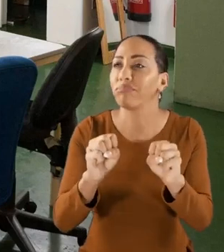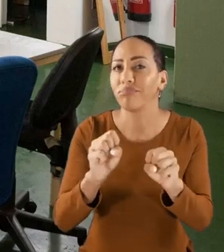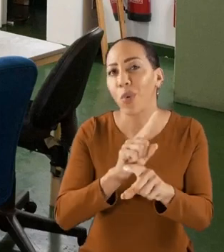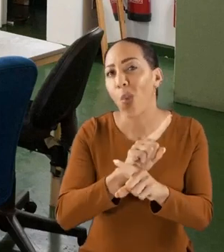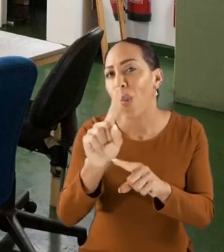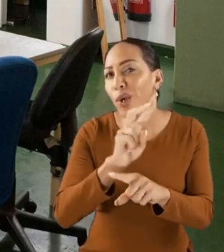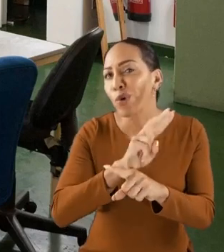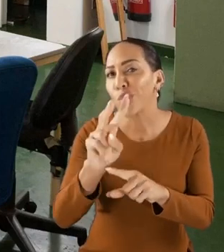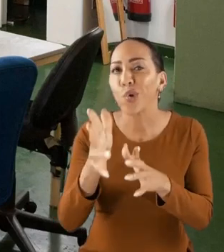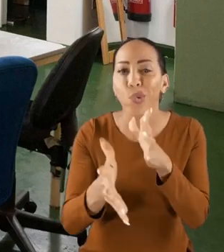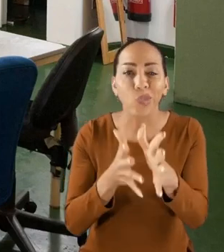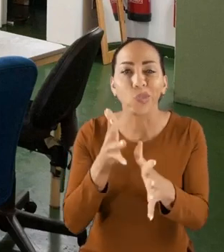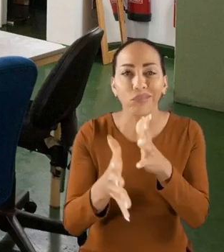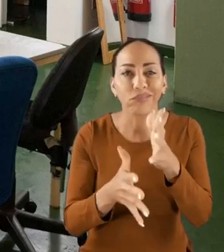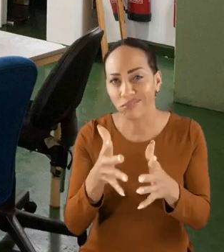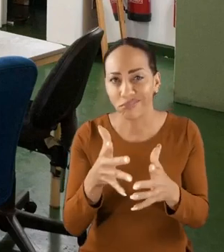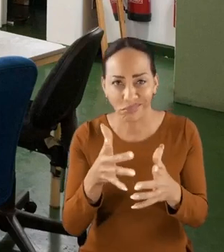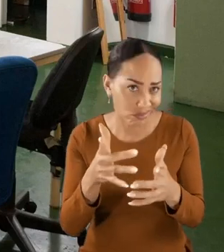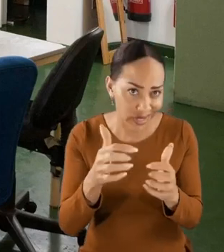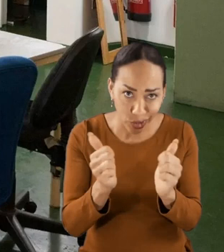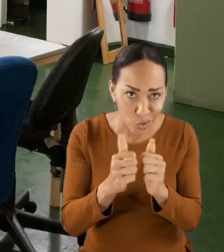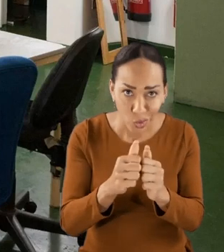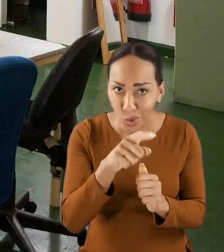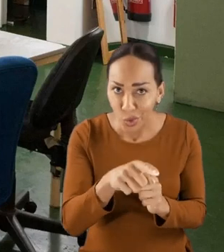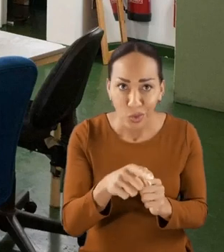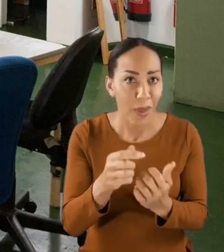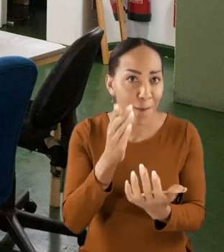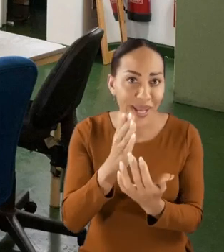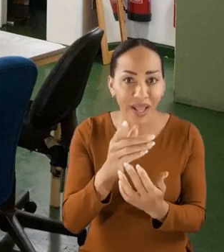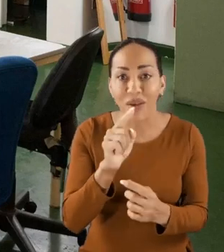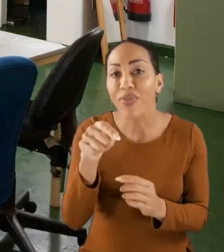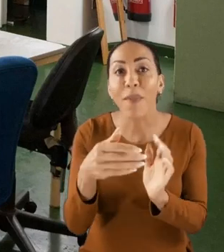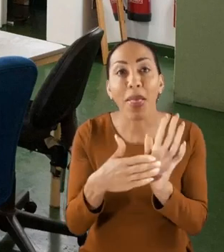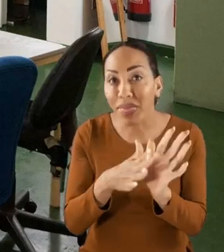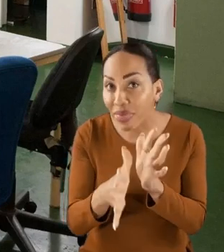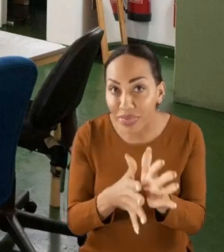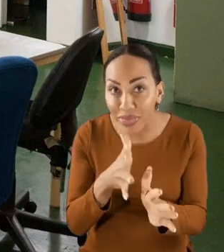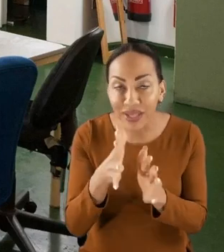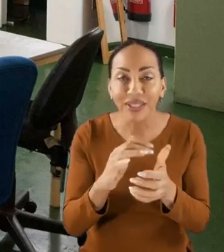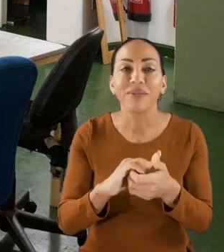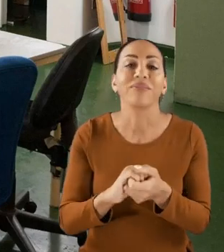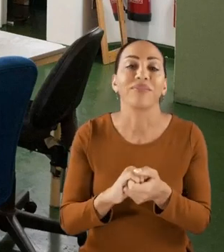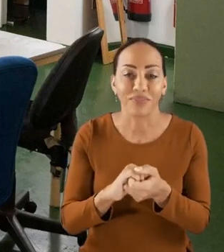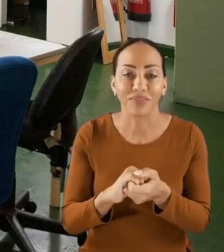and maybe in a week or two. I don't know how that would work for you. Maybe middle of this month.